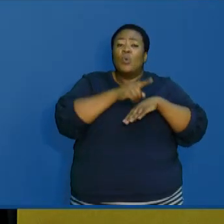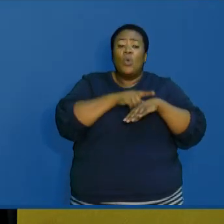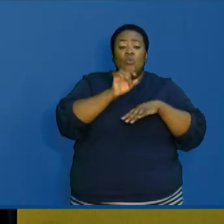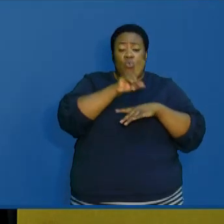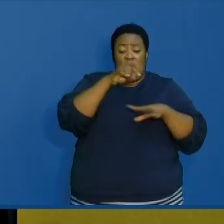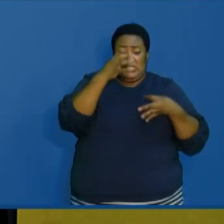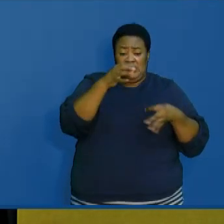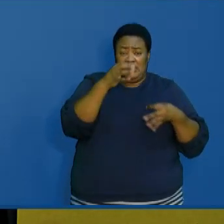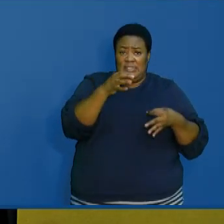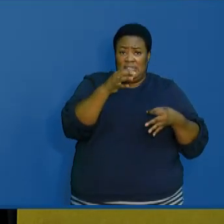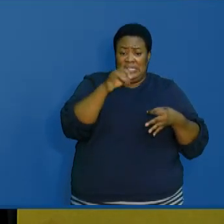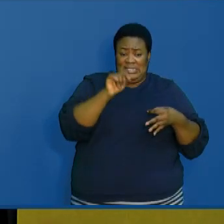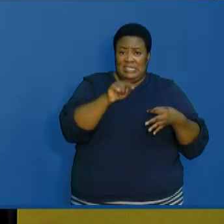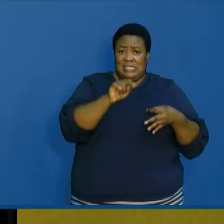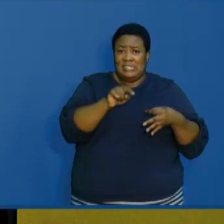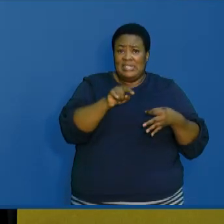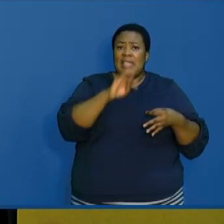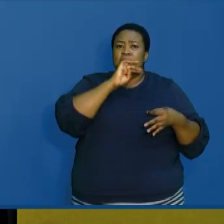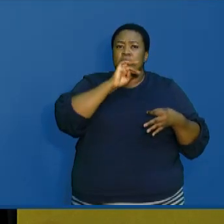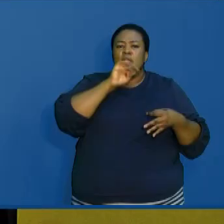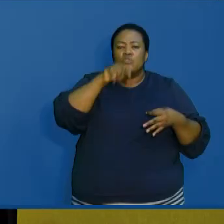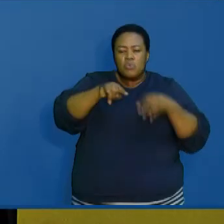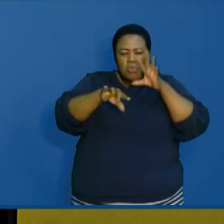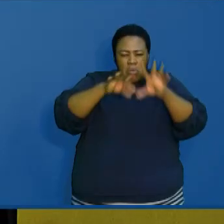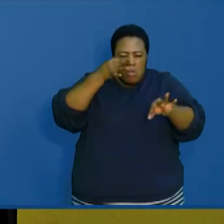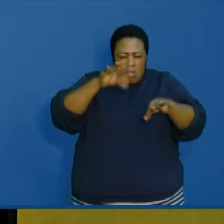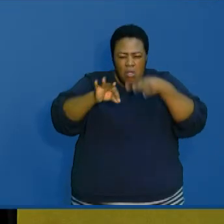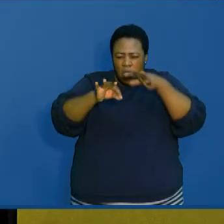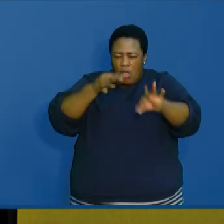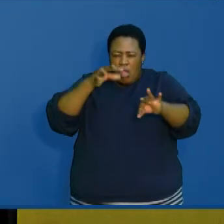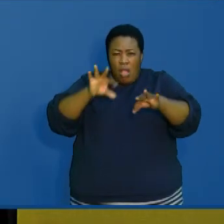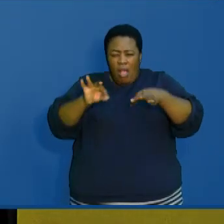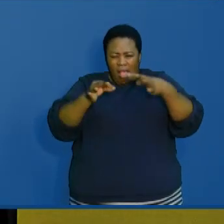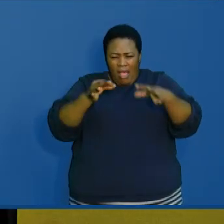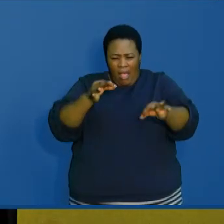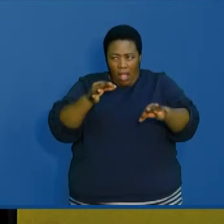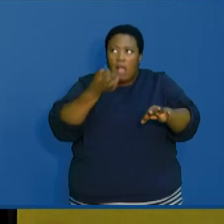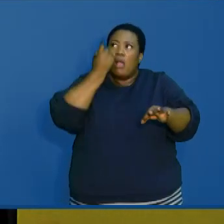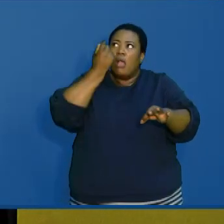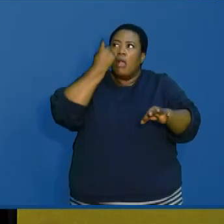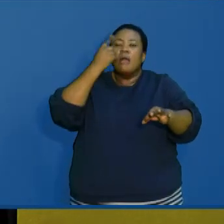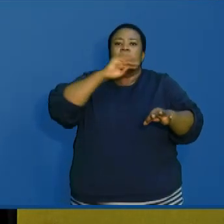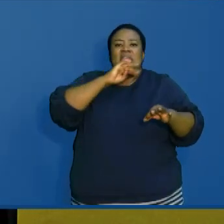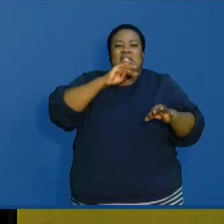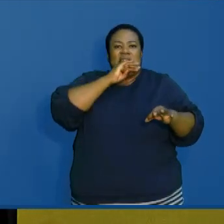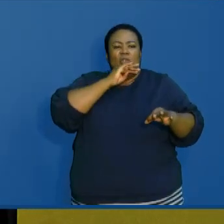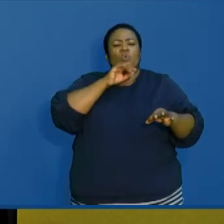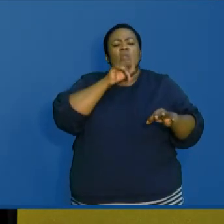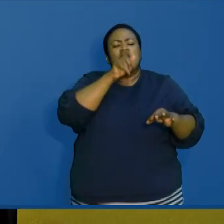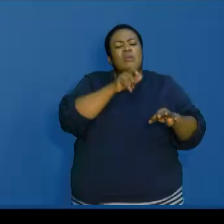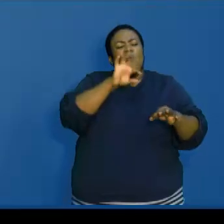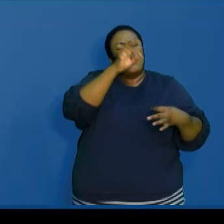you questions, you need to deduce, you need to make meaning of what the examiner wants you to